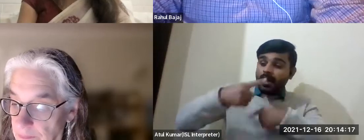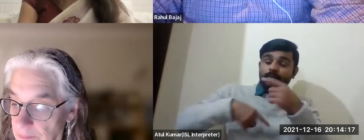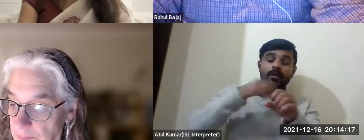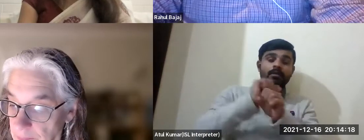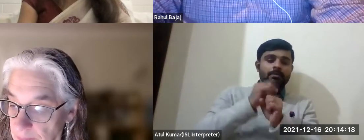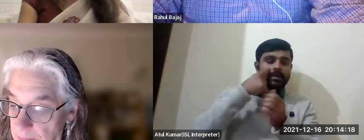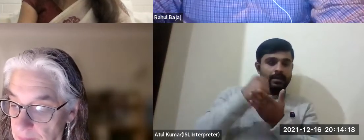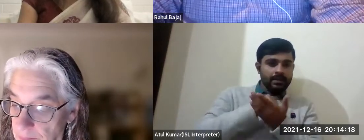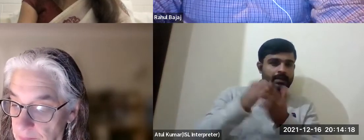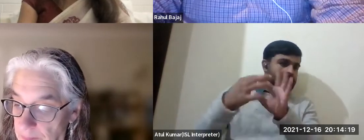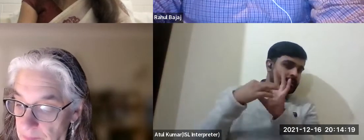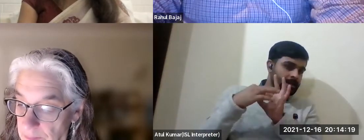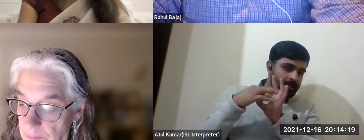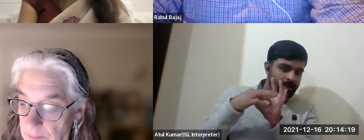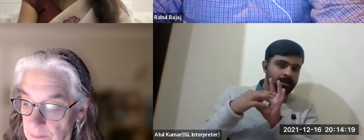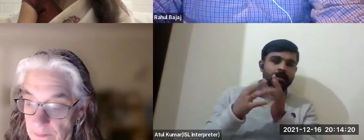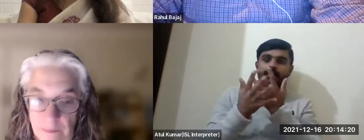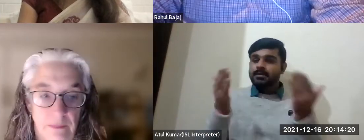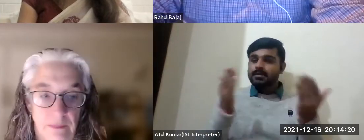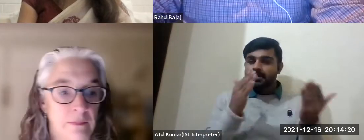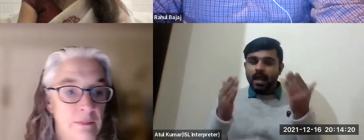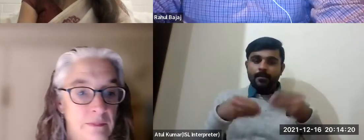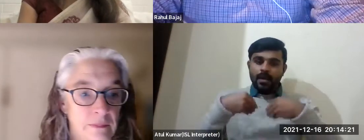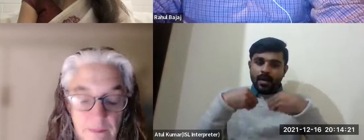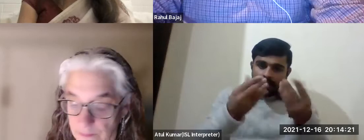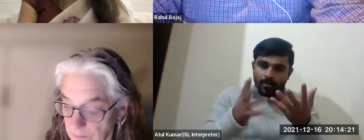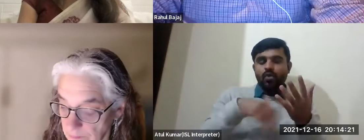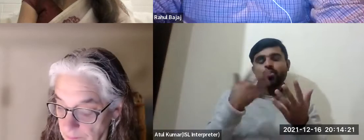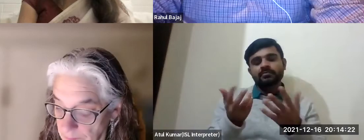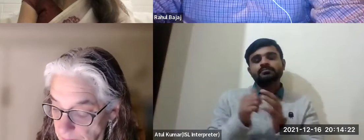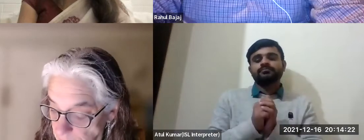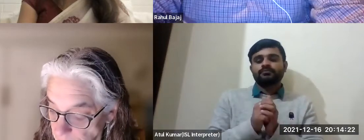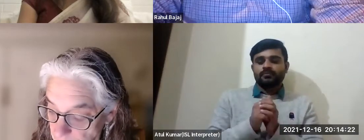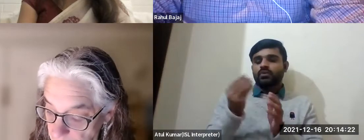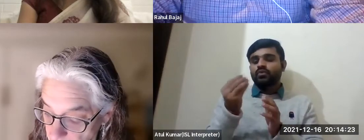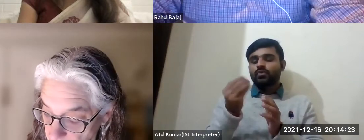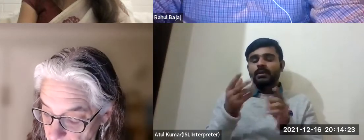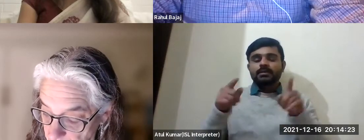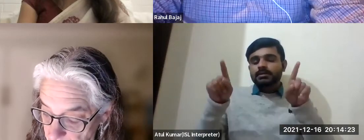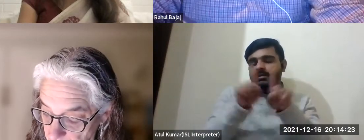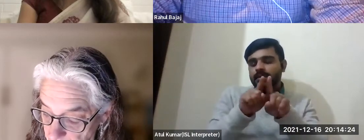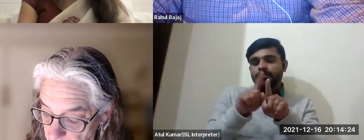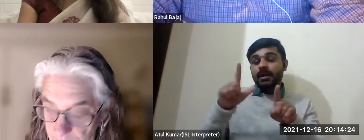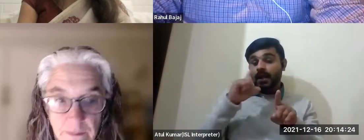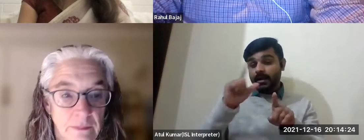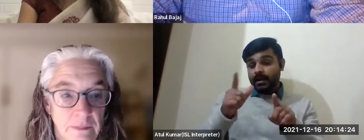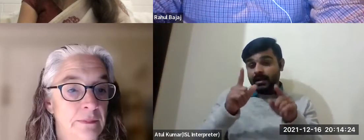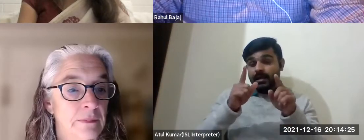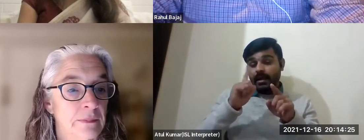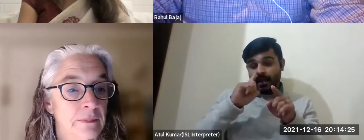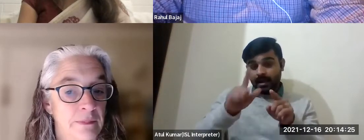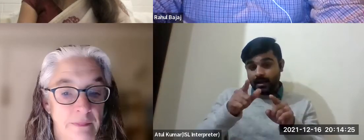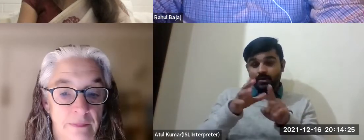tried collaborating with service providers in in something similar to what Lainey is outlining, and how has